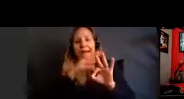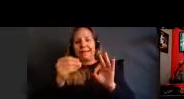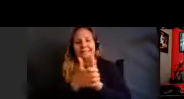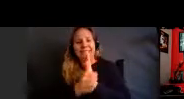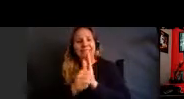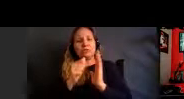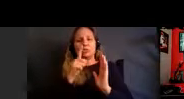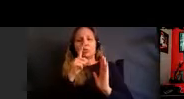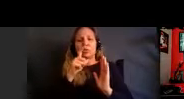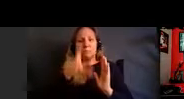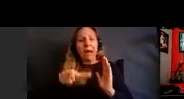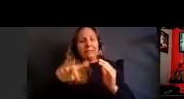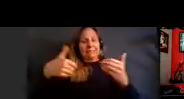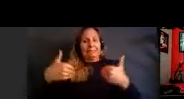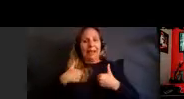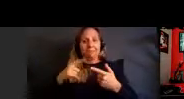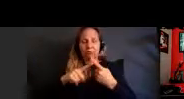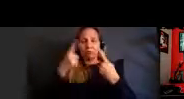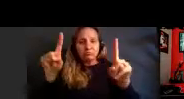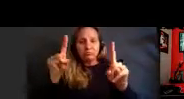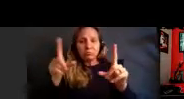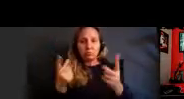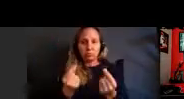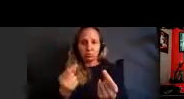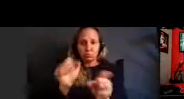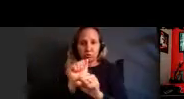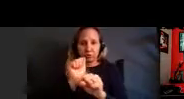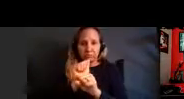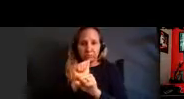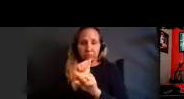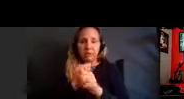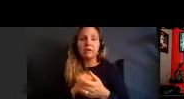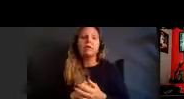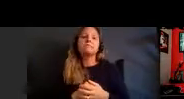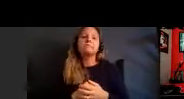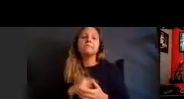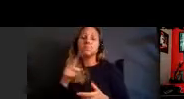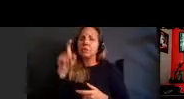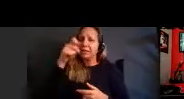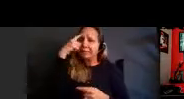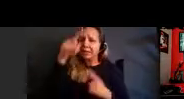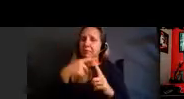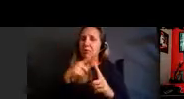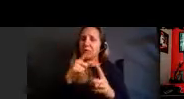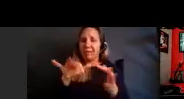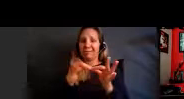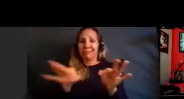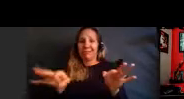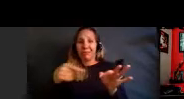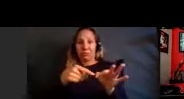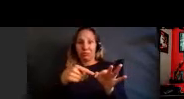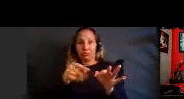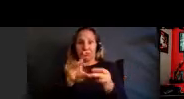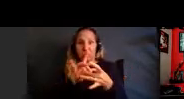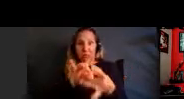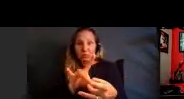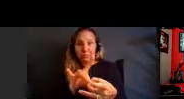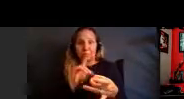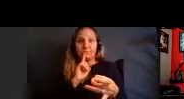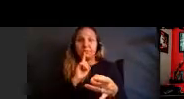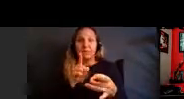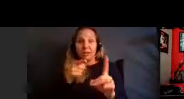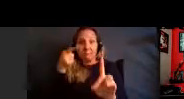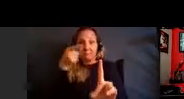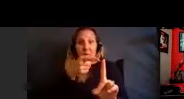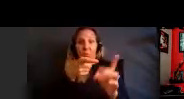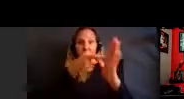perform this job? So consider the language that you're using around the job. Does it speak specifically to the requirements and the